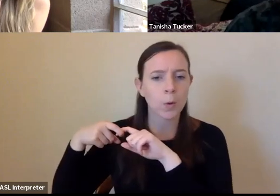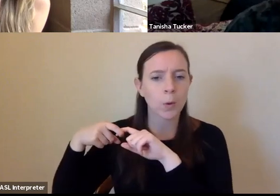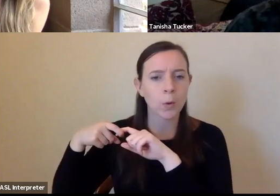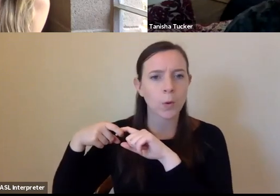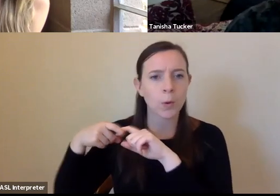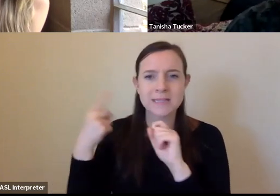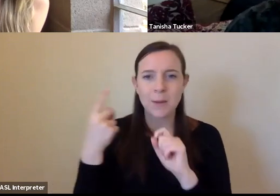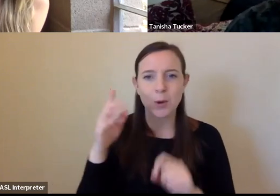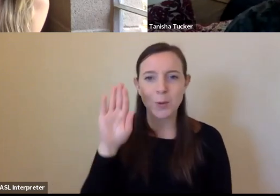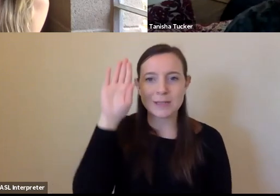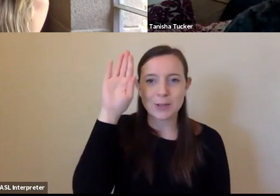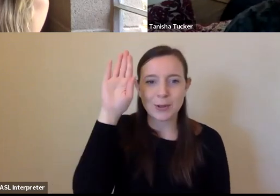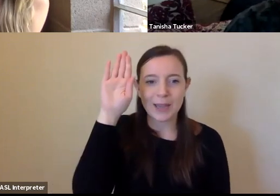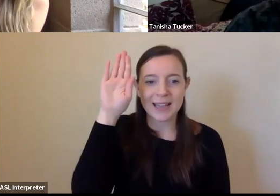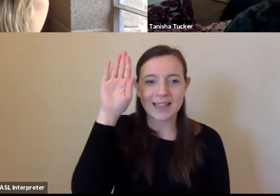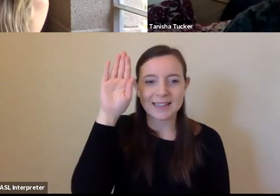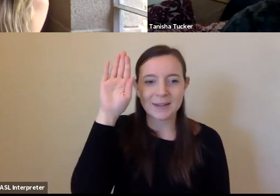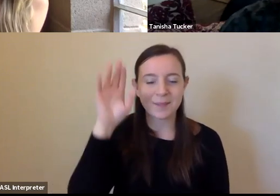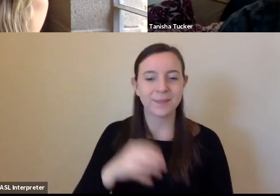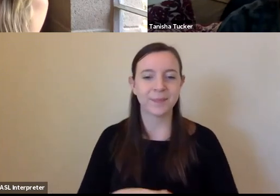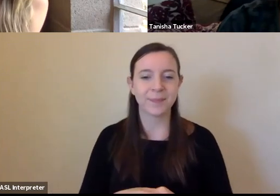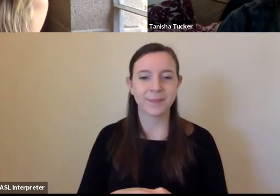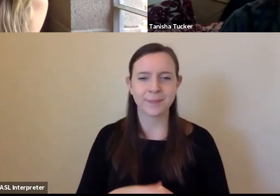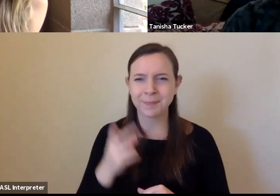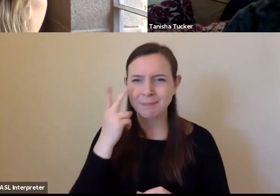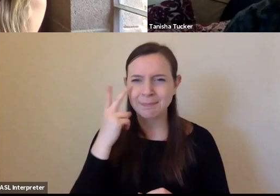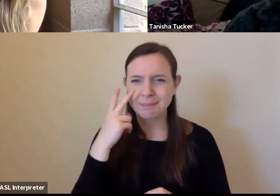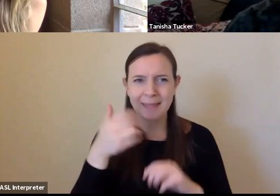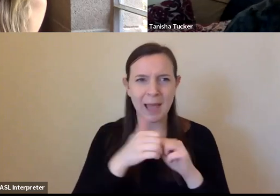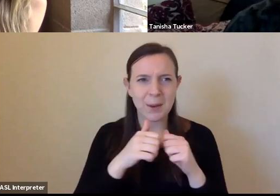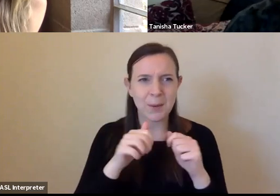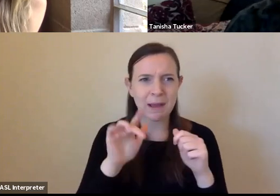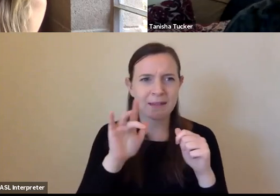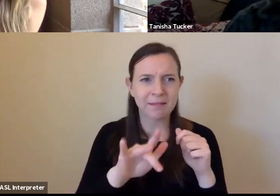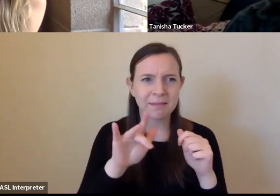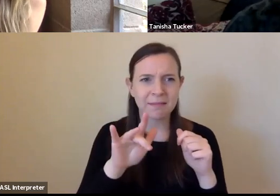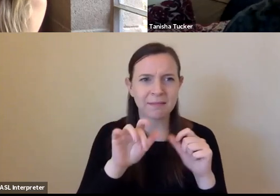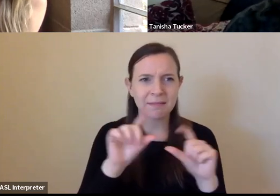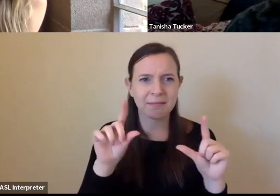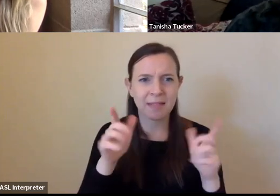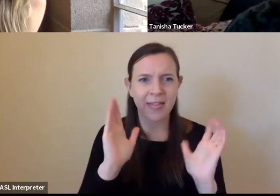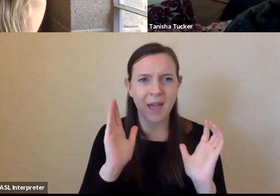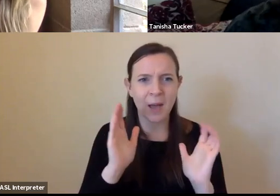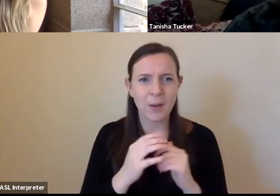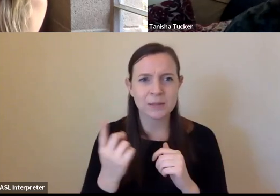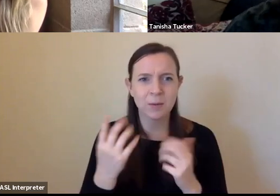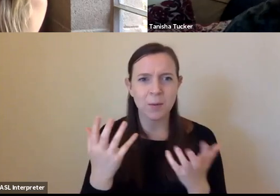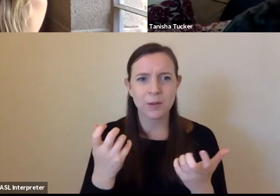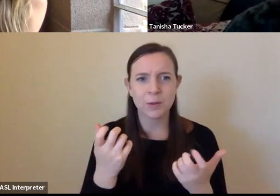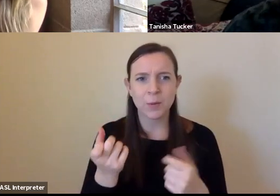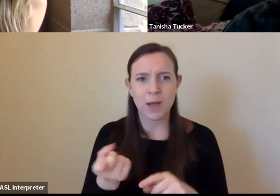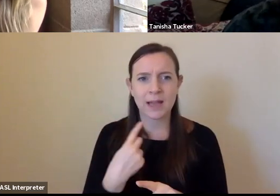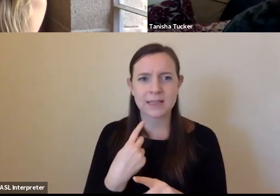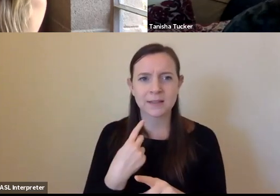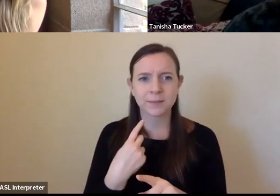someone raising their hand. Let's see, how do we do this? Someone wants to ask.